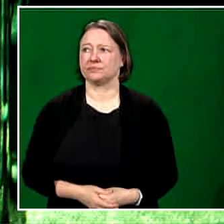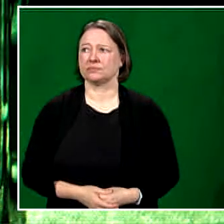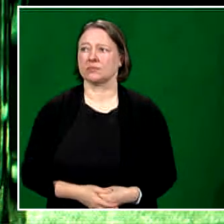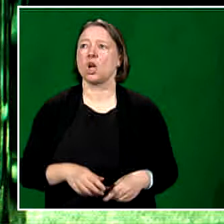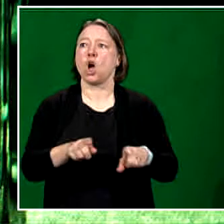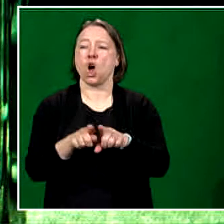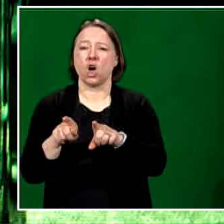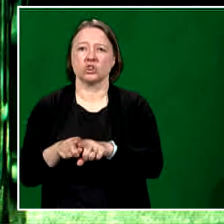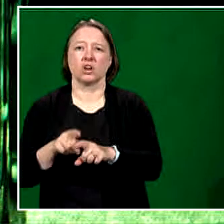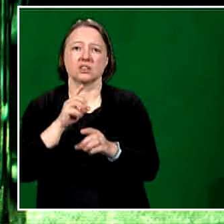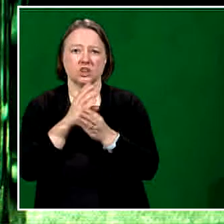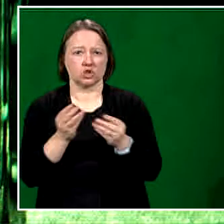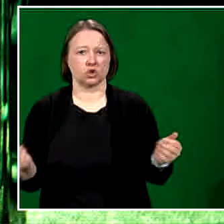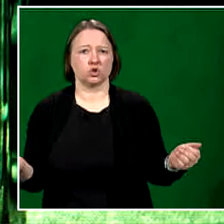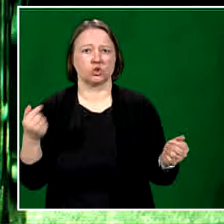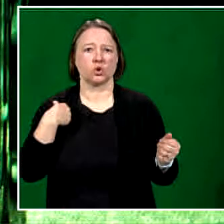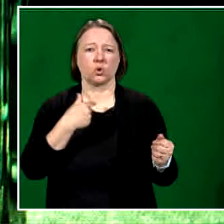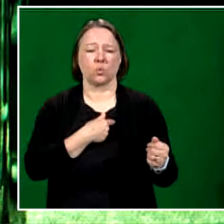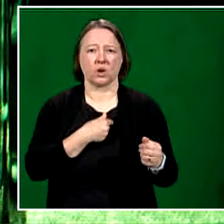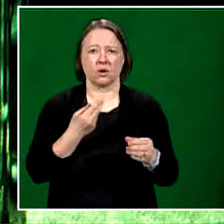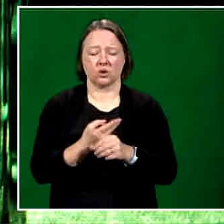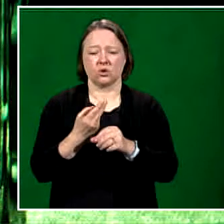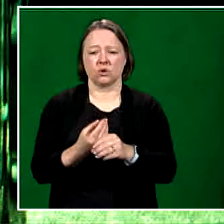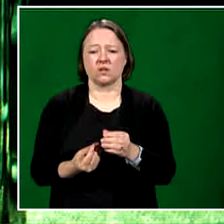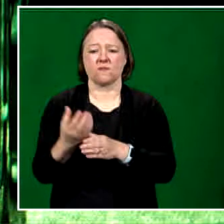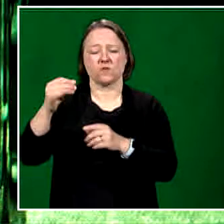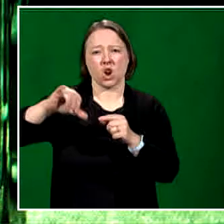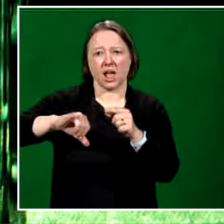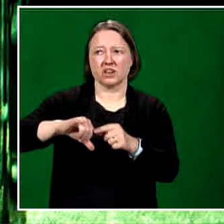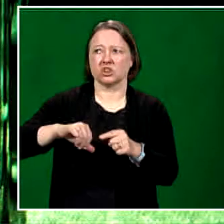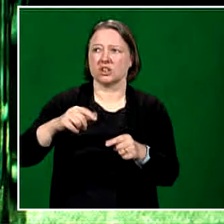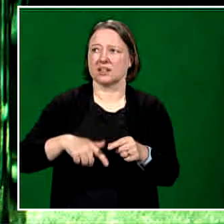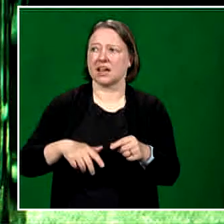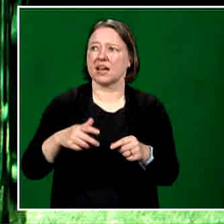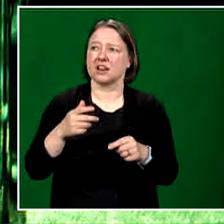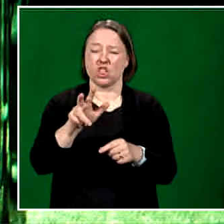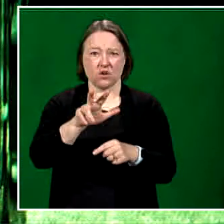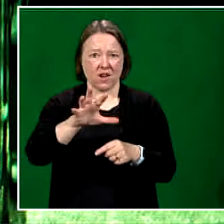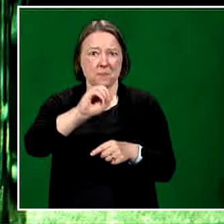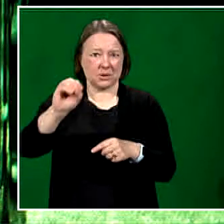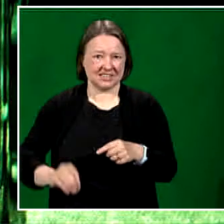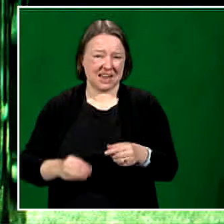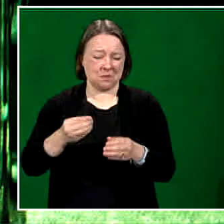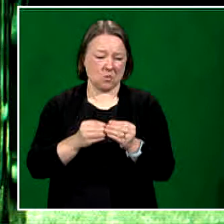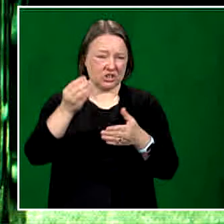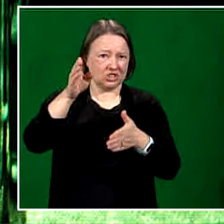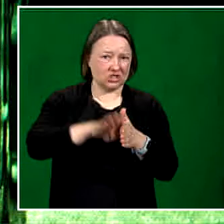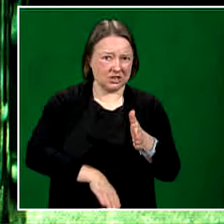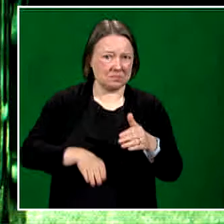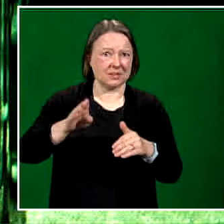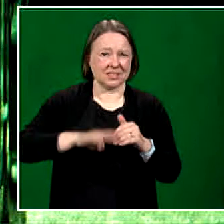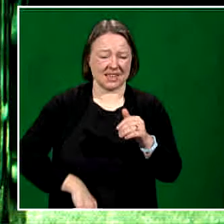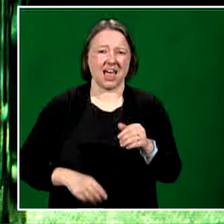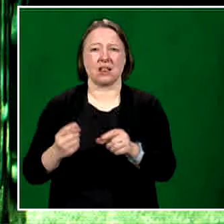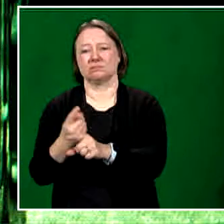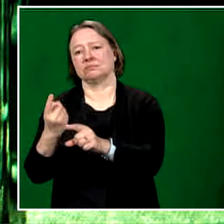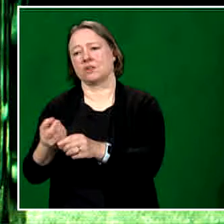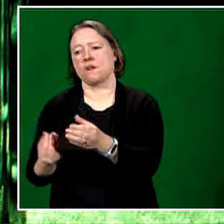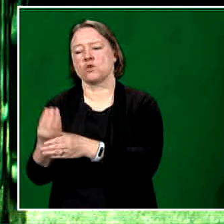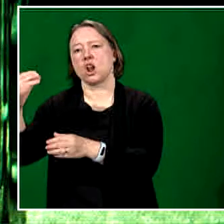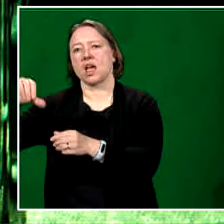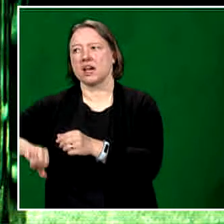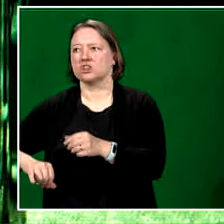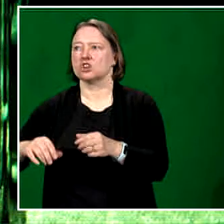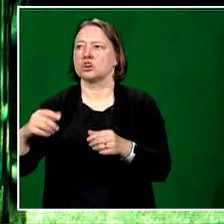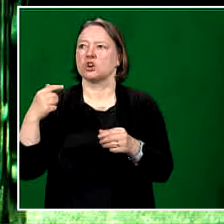With our solution, farmers will access fertilizer that is 35% cheaper than synthetic fertilizer. Our business will provide employment to